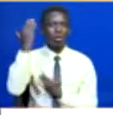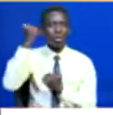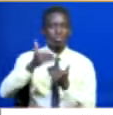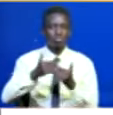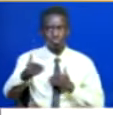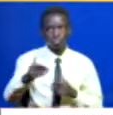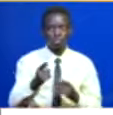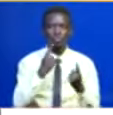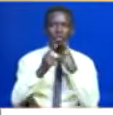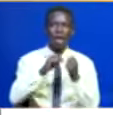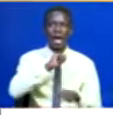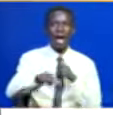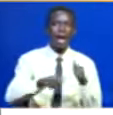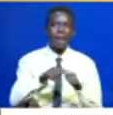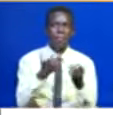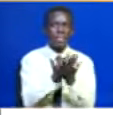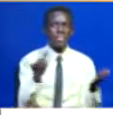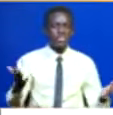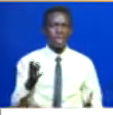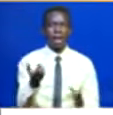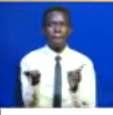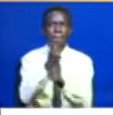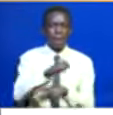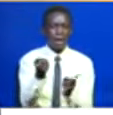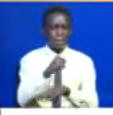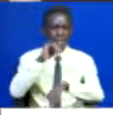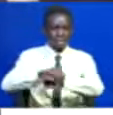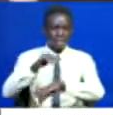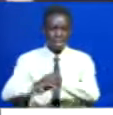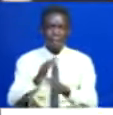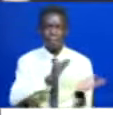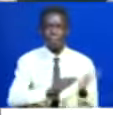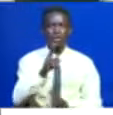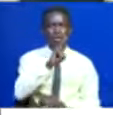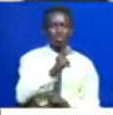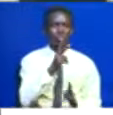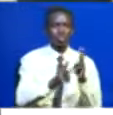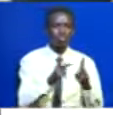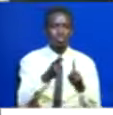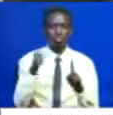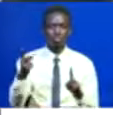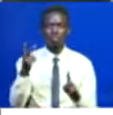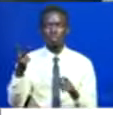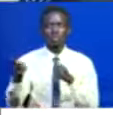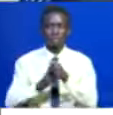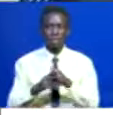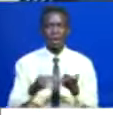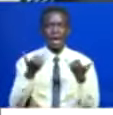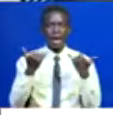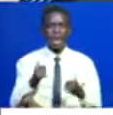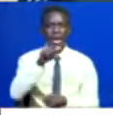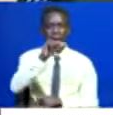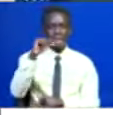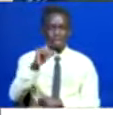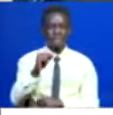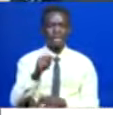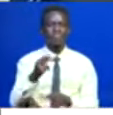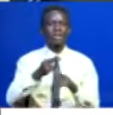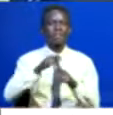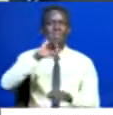Asset Recovery Agency Strategic Plan 2022 to 2027, the Attorney General Justin Muturi emphasized